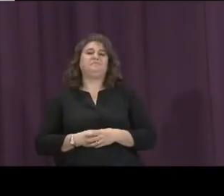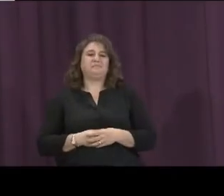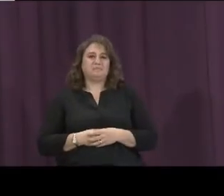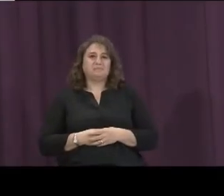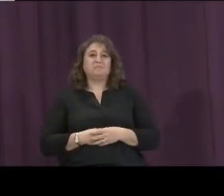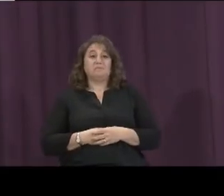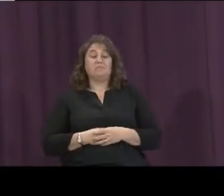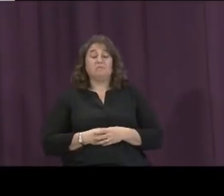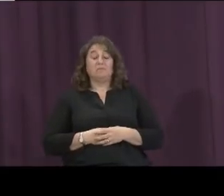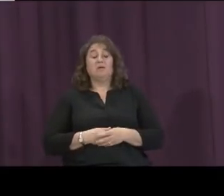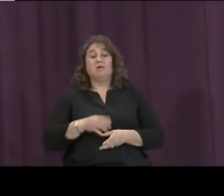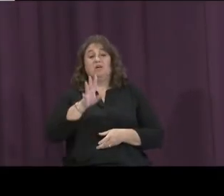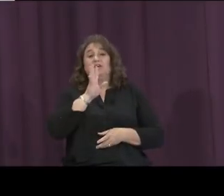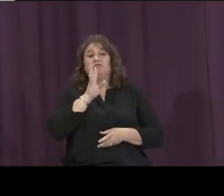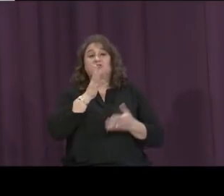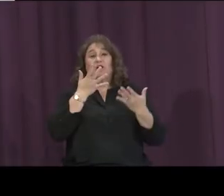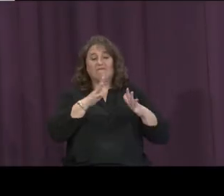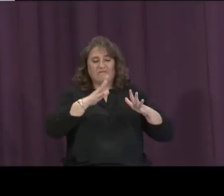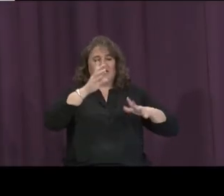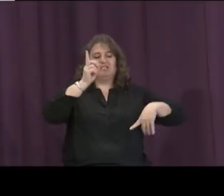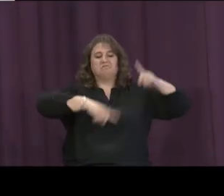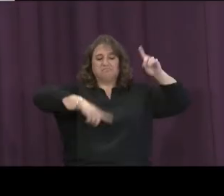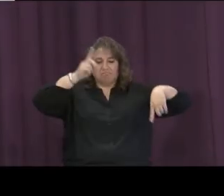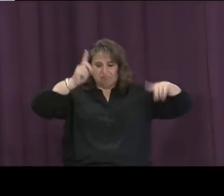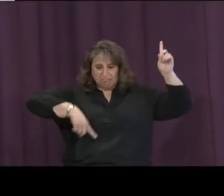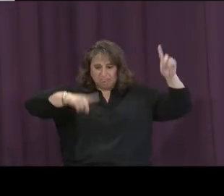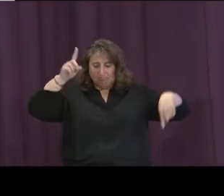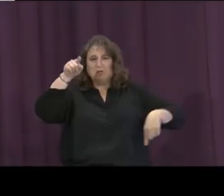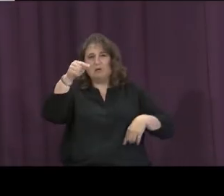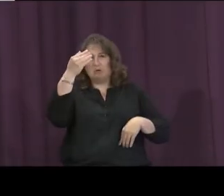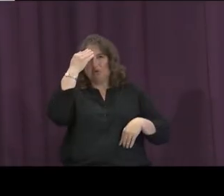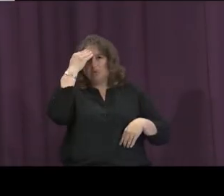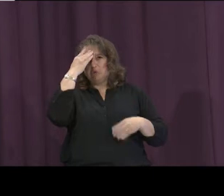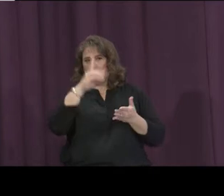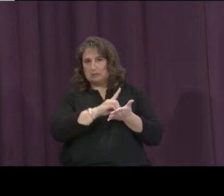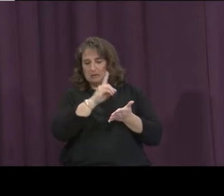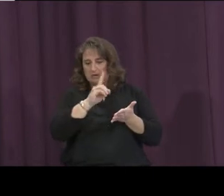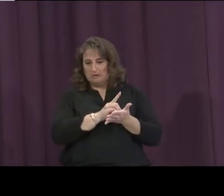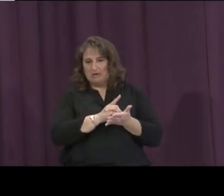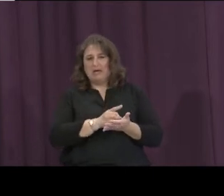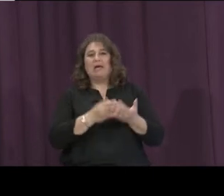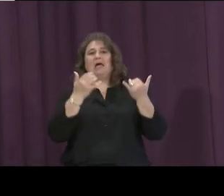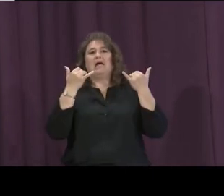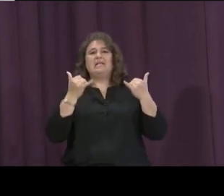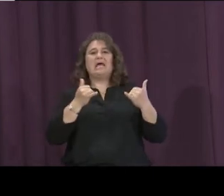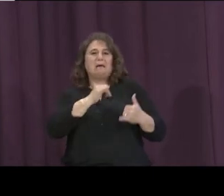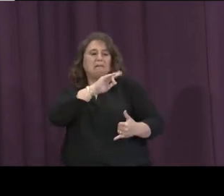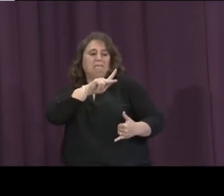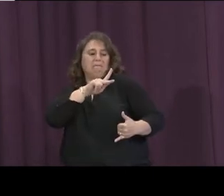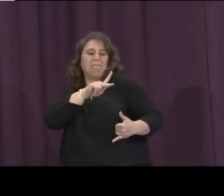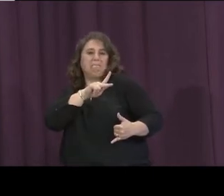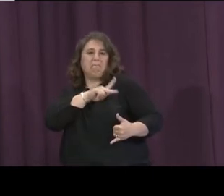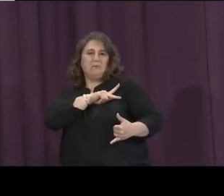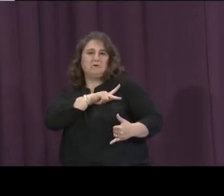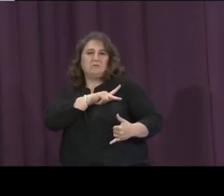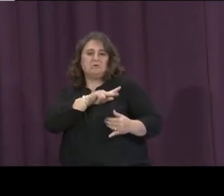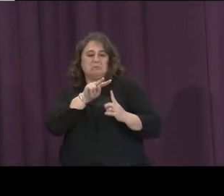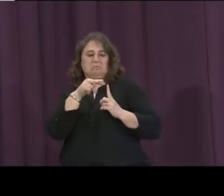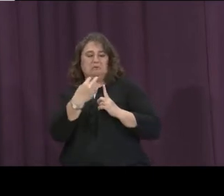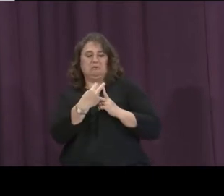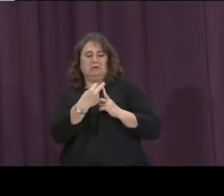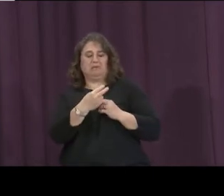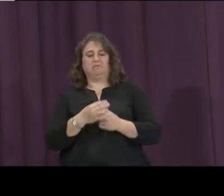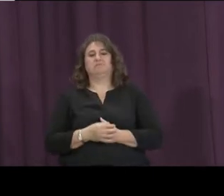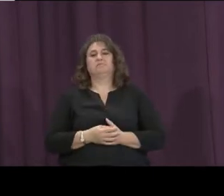we've talked about what diversity is all about. We will look at it as on a more personal level. So, um,